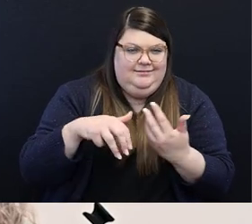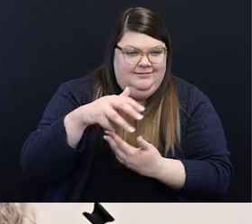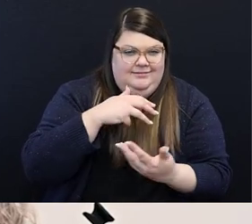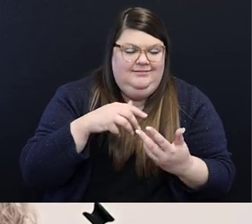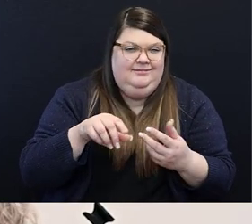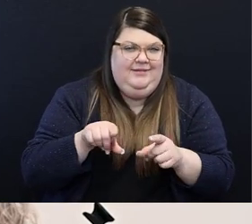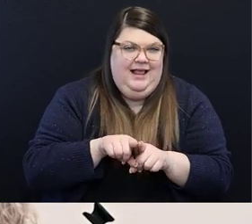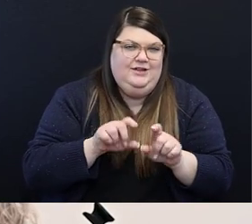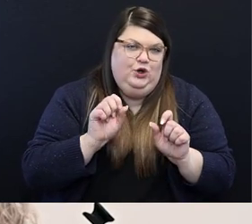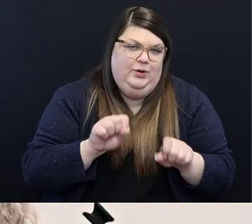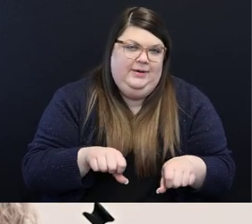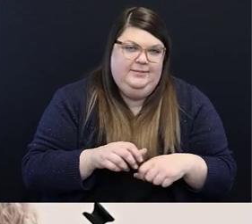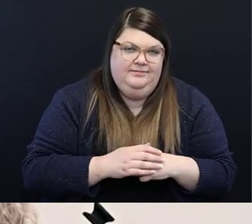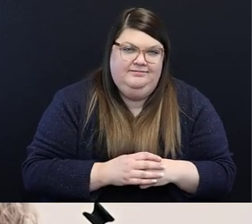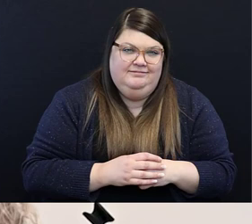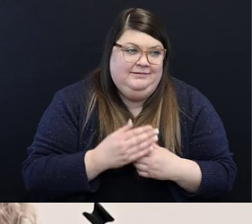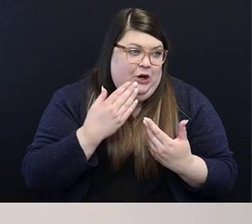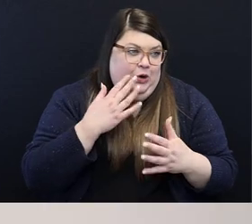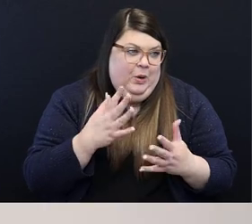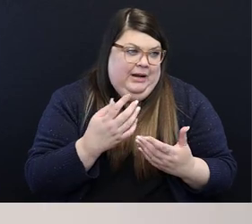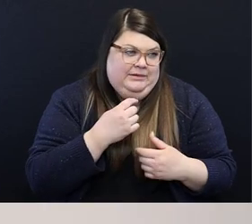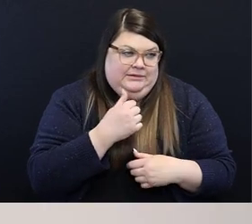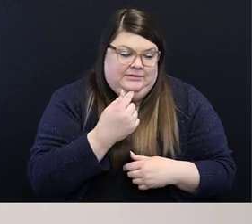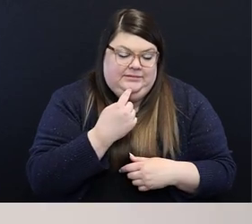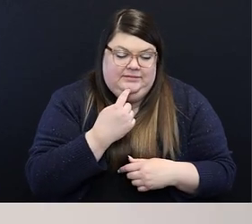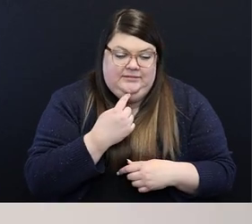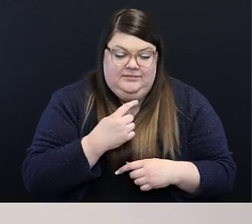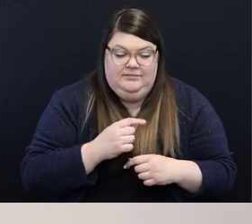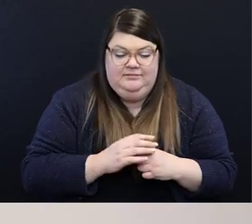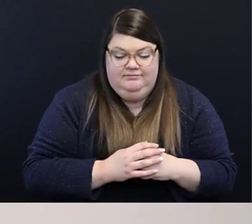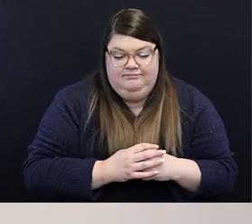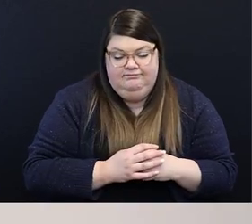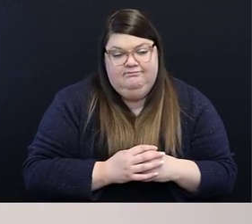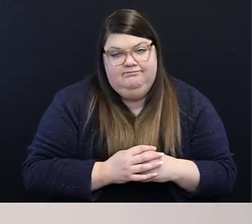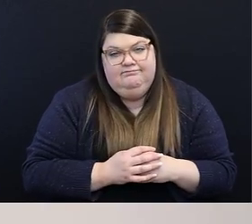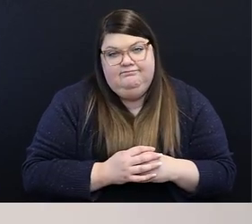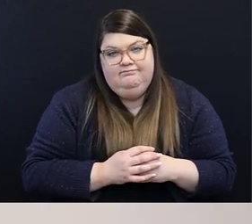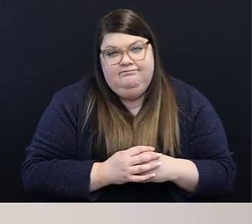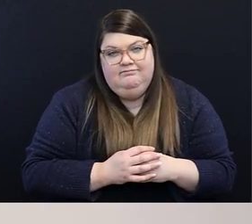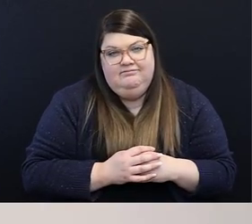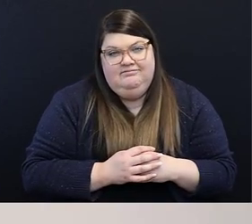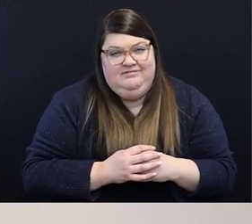But I don't know what else. I mean,